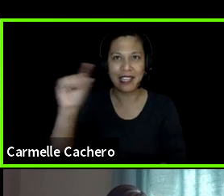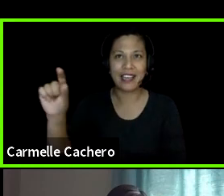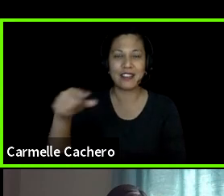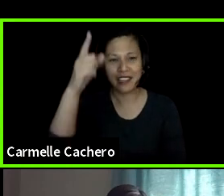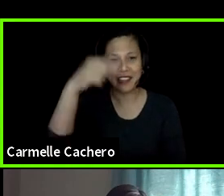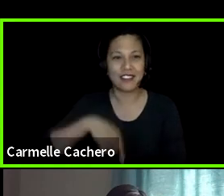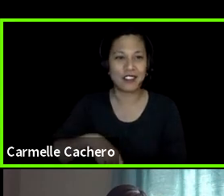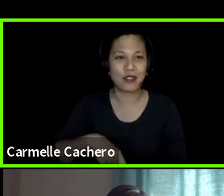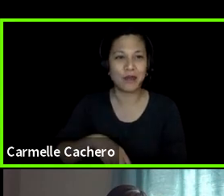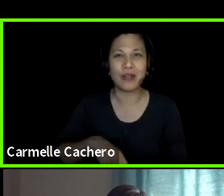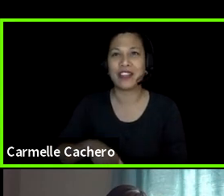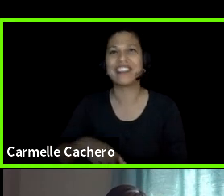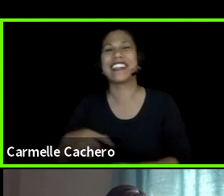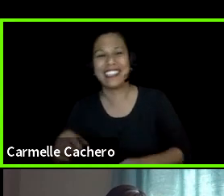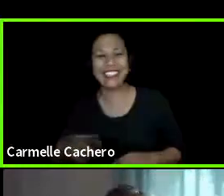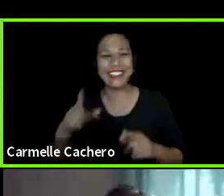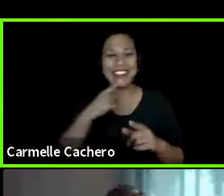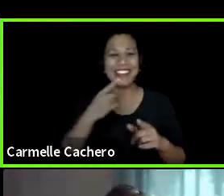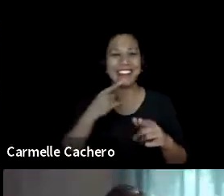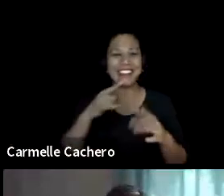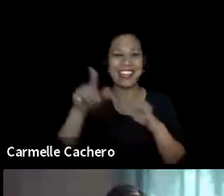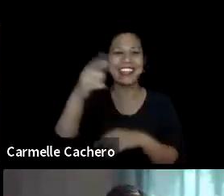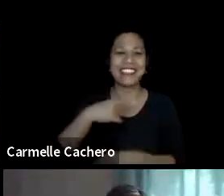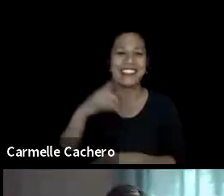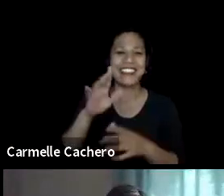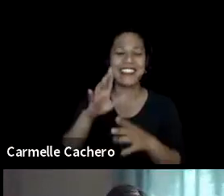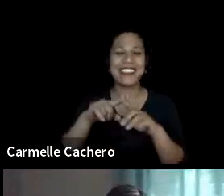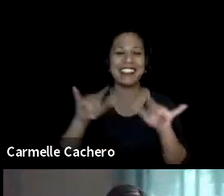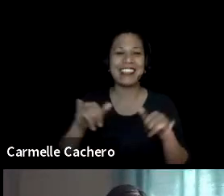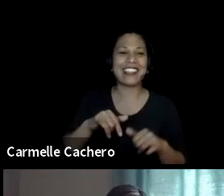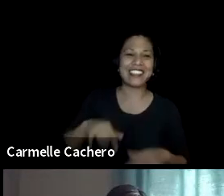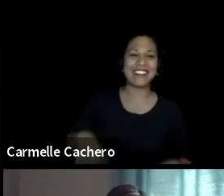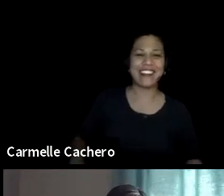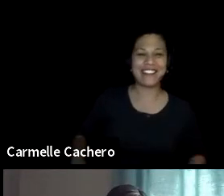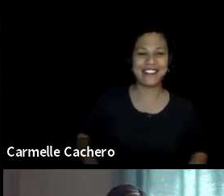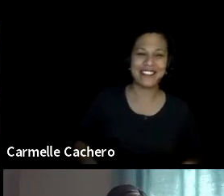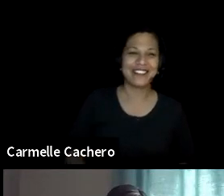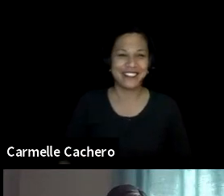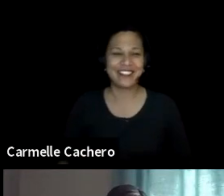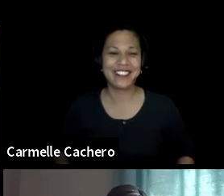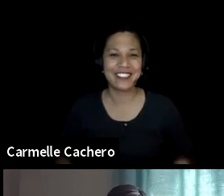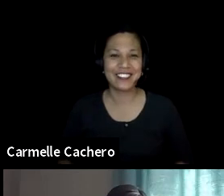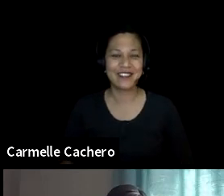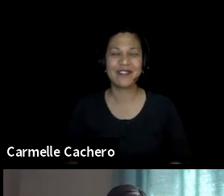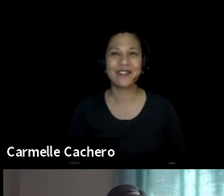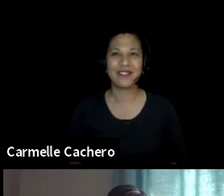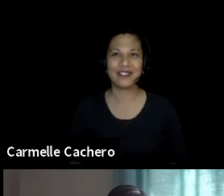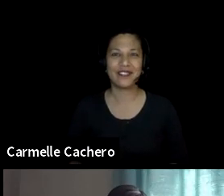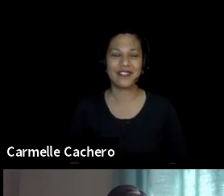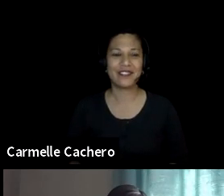is the handle? And you put it there. Great. Yeah. At the same time. I just